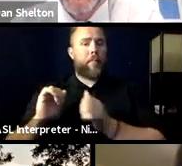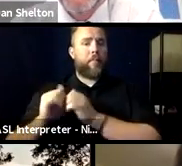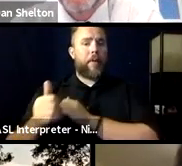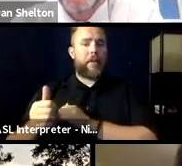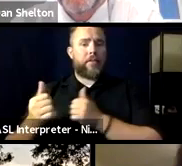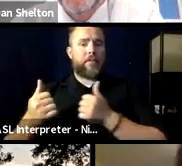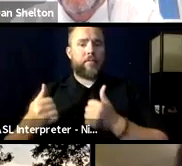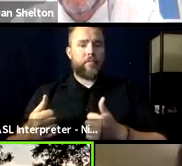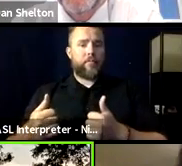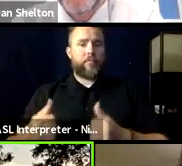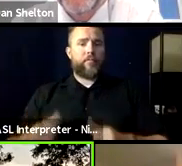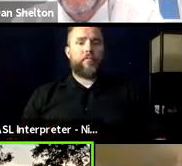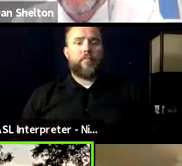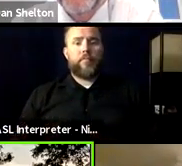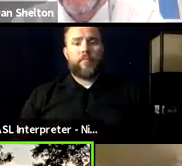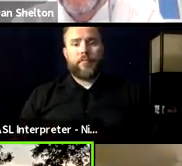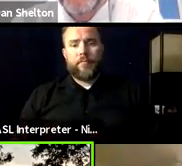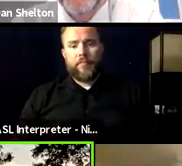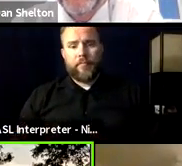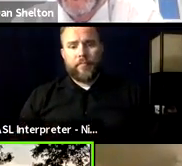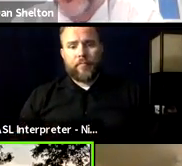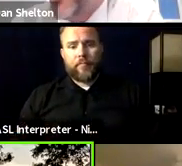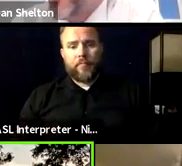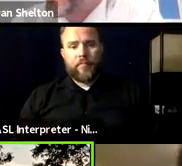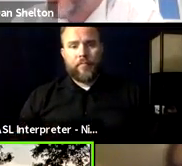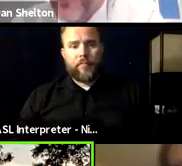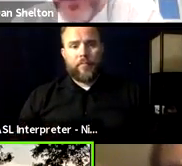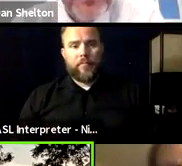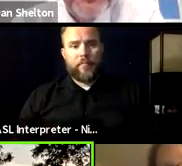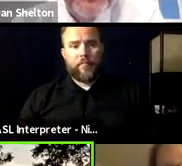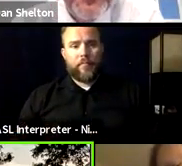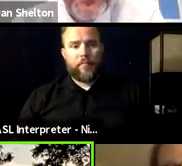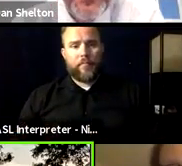They do okay? Yes.